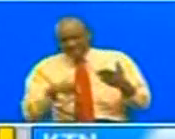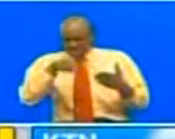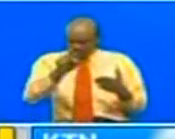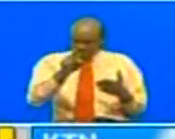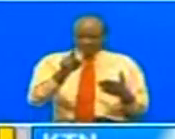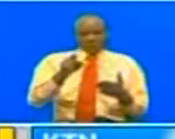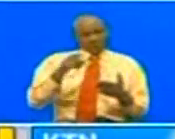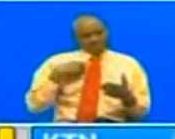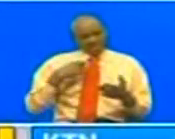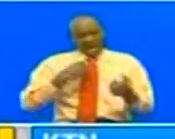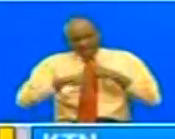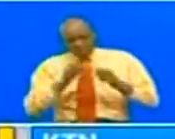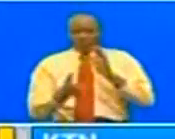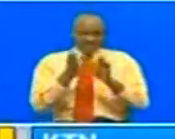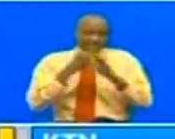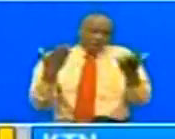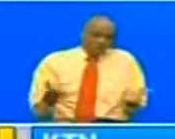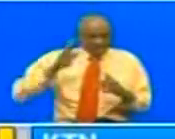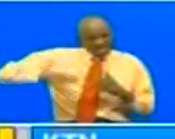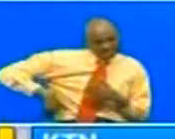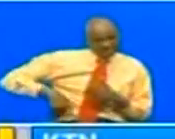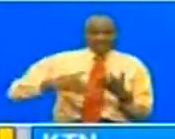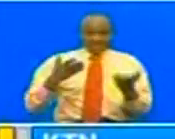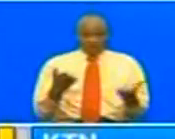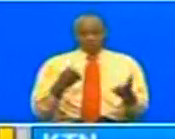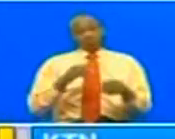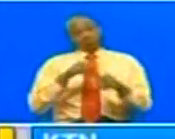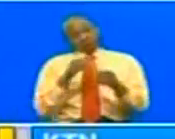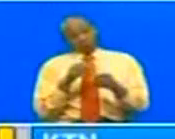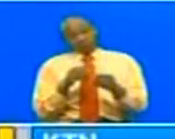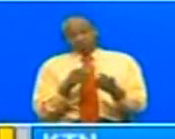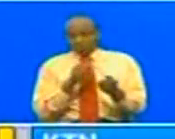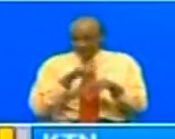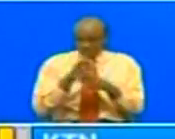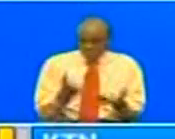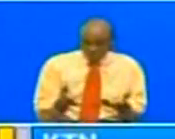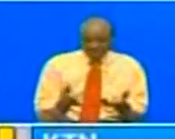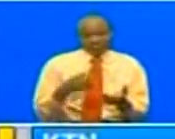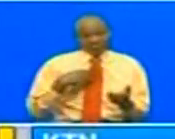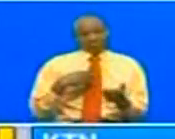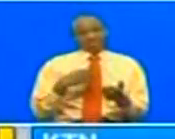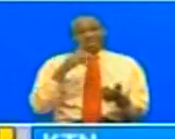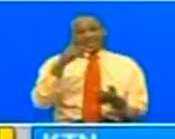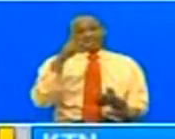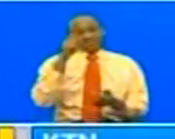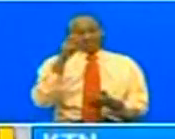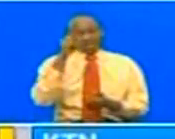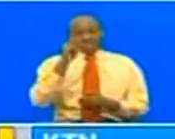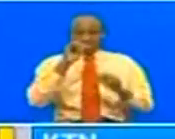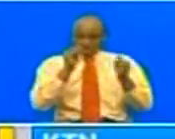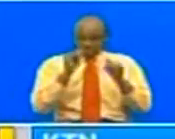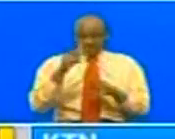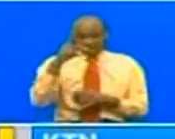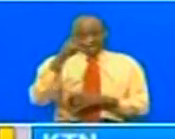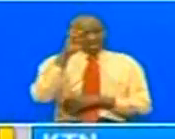was timely. You can do that by tweeting us at Kachungira, at Wilson underscore Mburu, at KTN News KE. If you'd rather